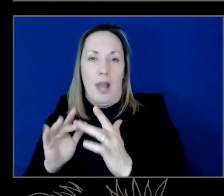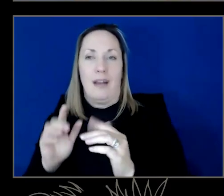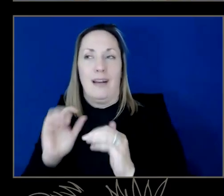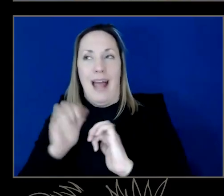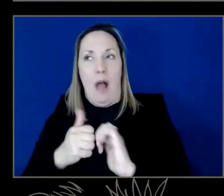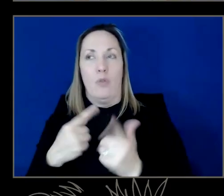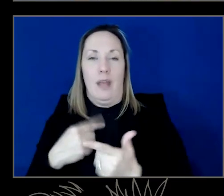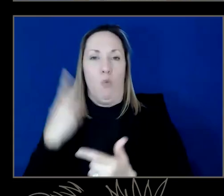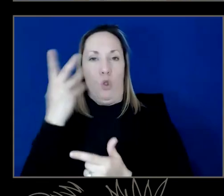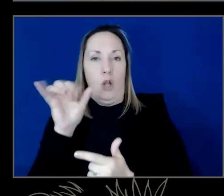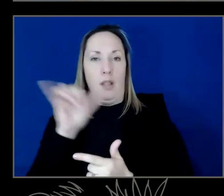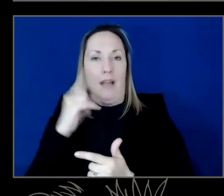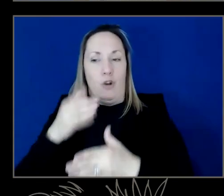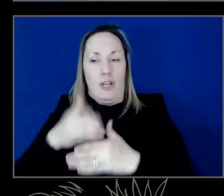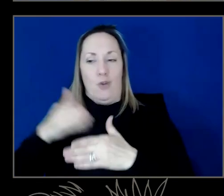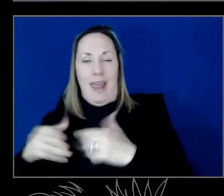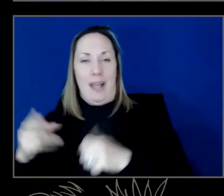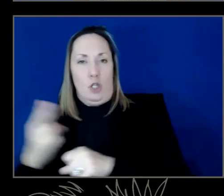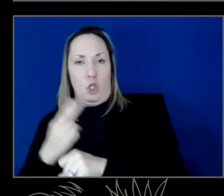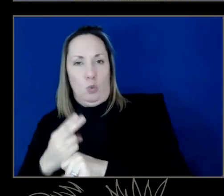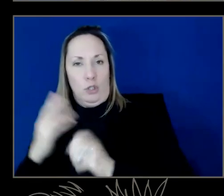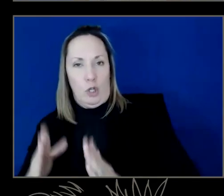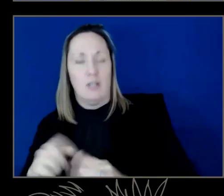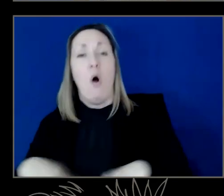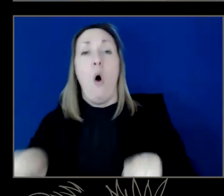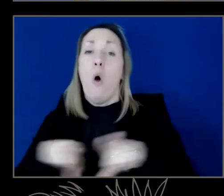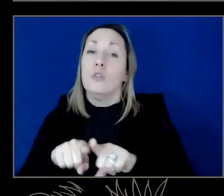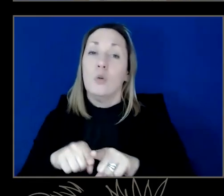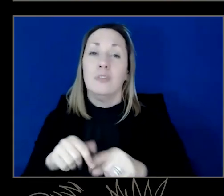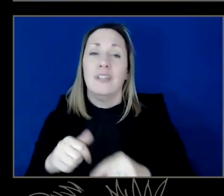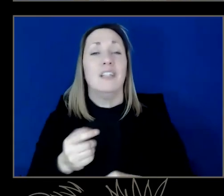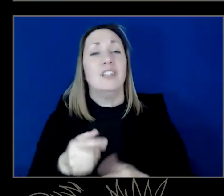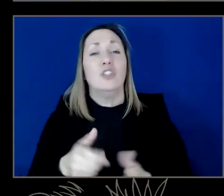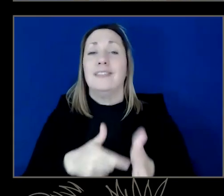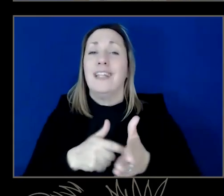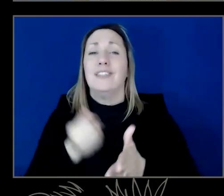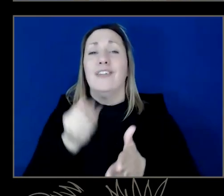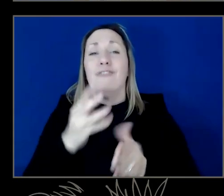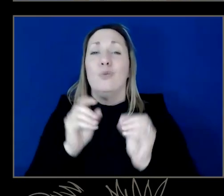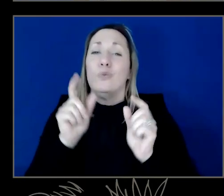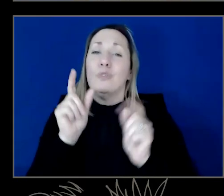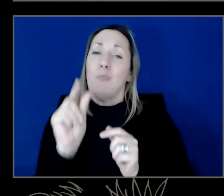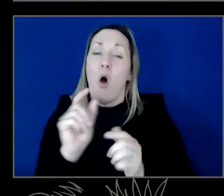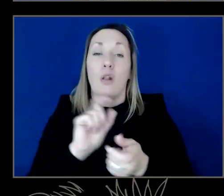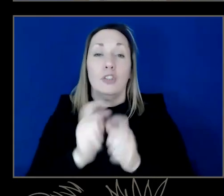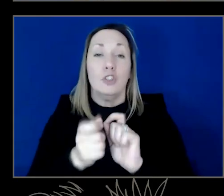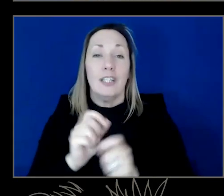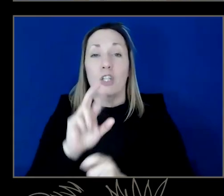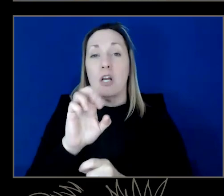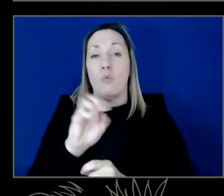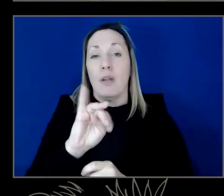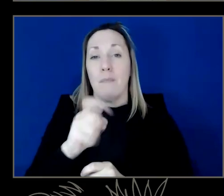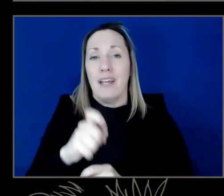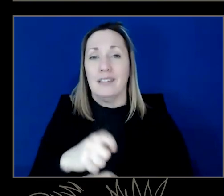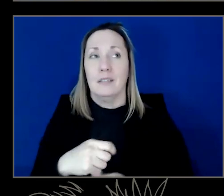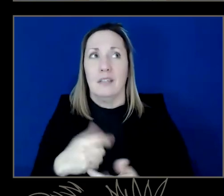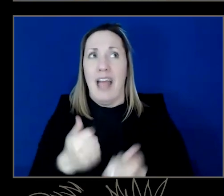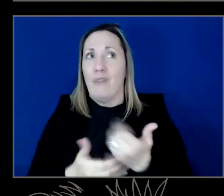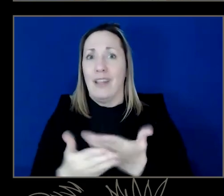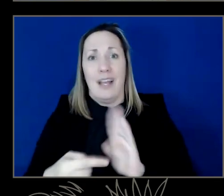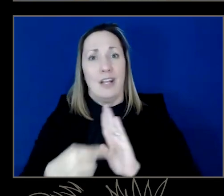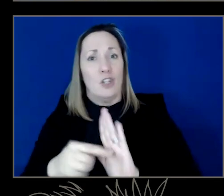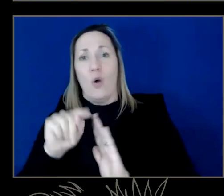users. Moreover, it would just take a few small changes in Remix to do everything that I showed TanStack Start doing. Make